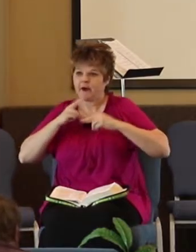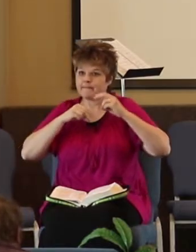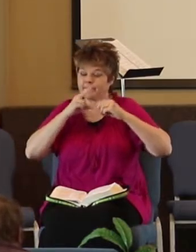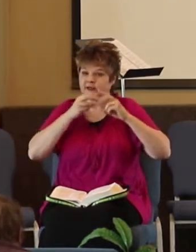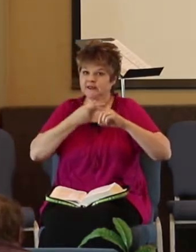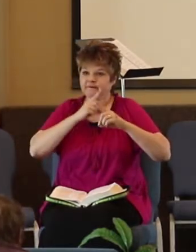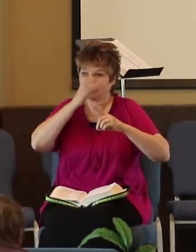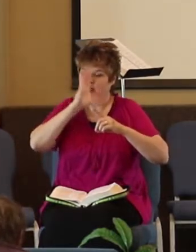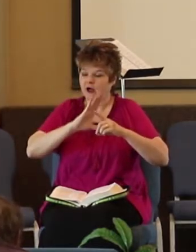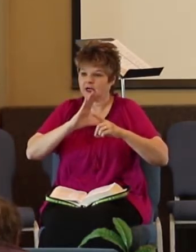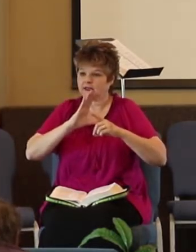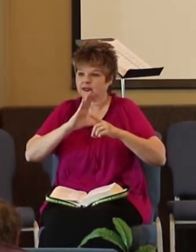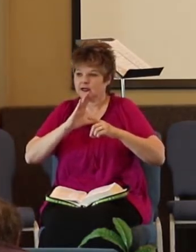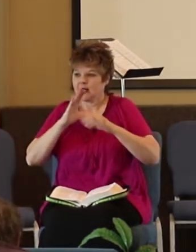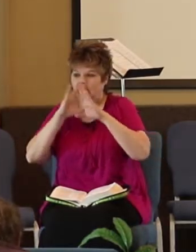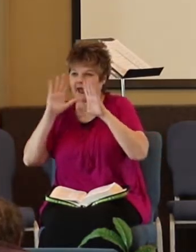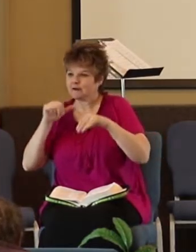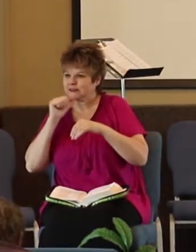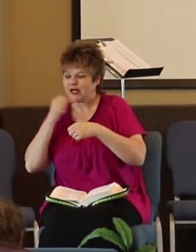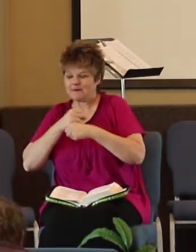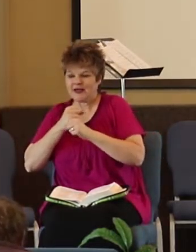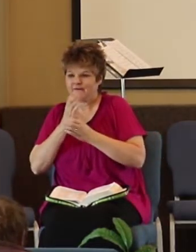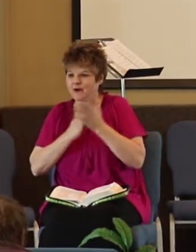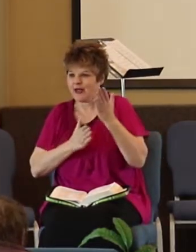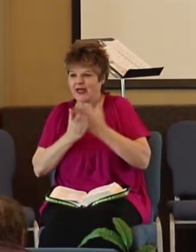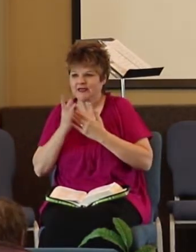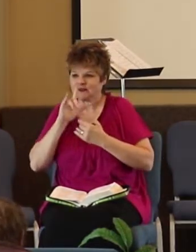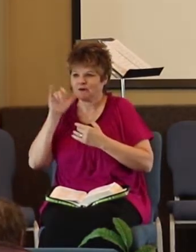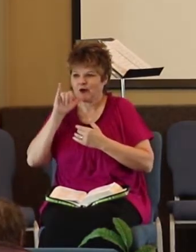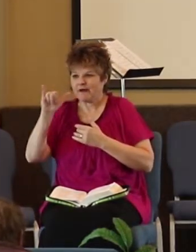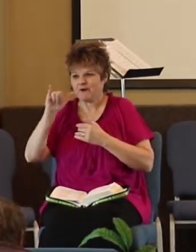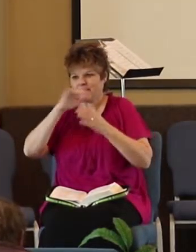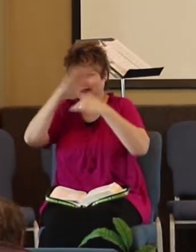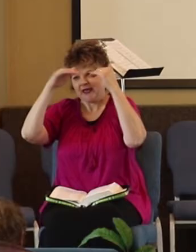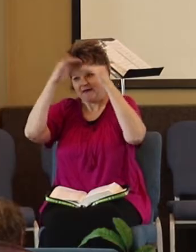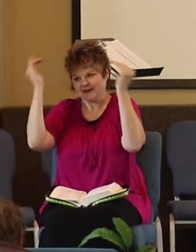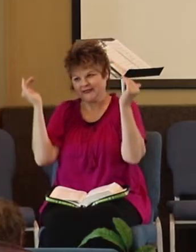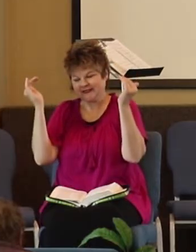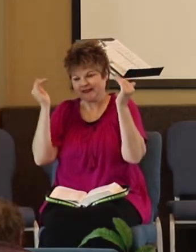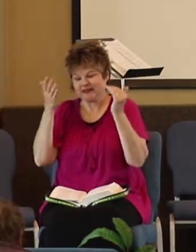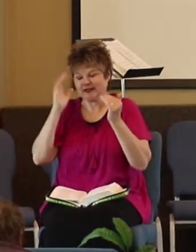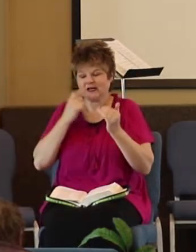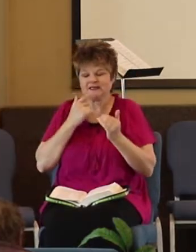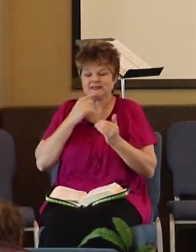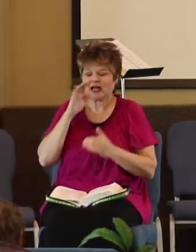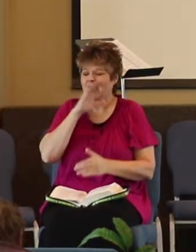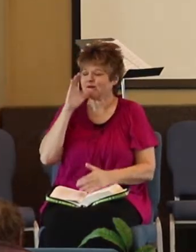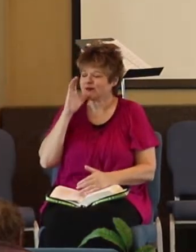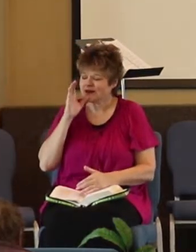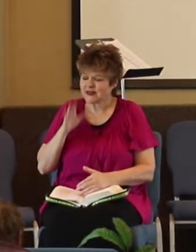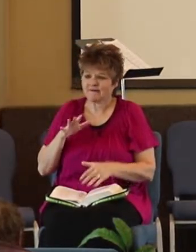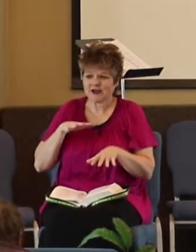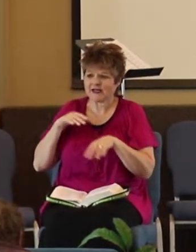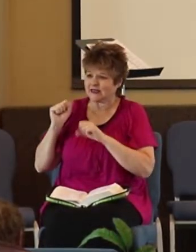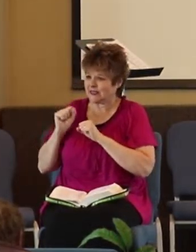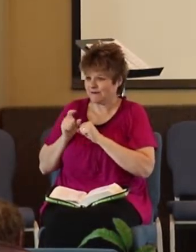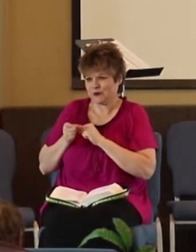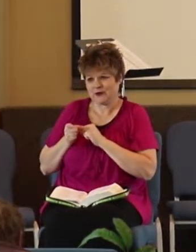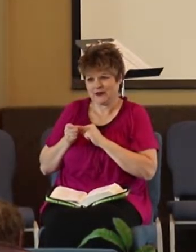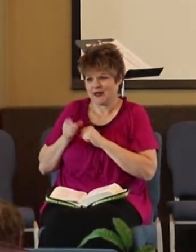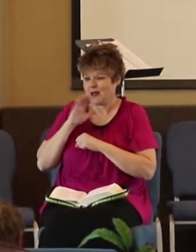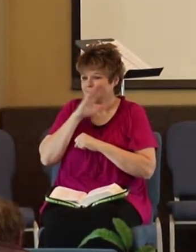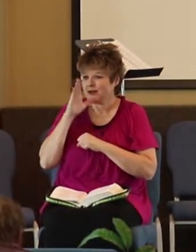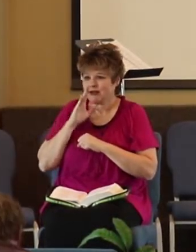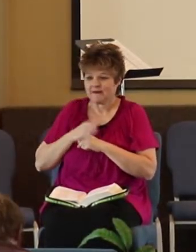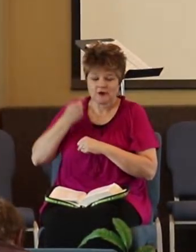a house not made of hands, eternal in the heavens." God says, "I am never going to leave you. I am